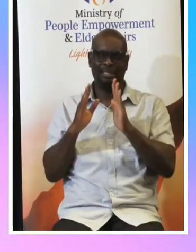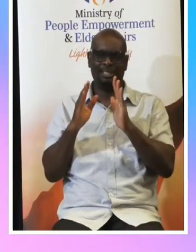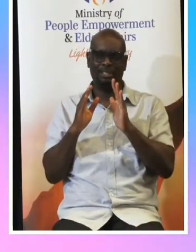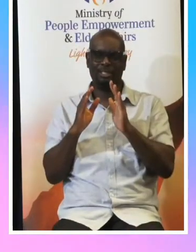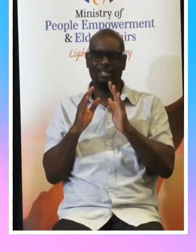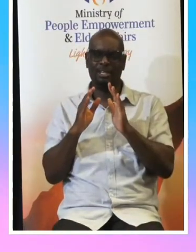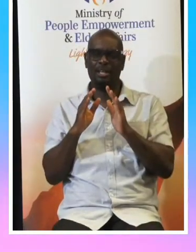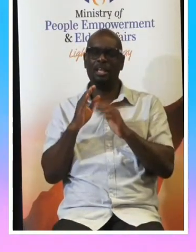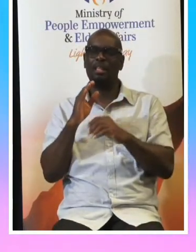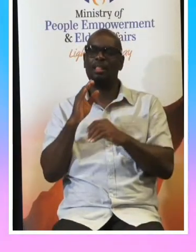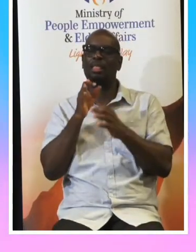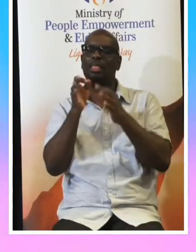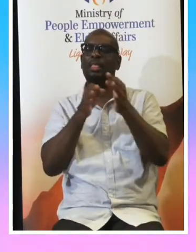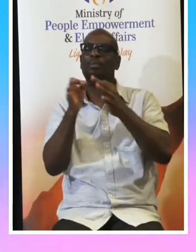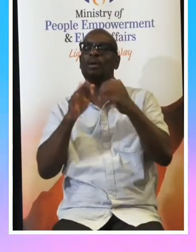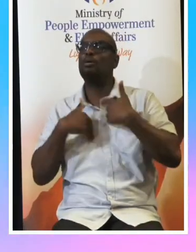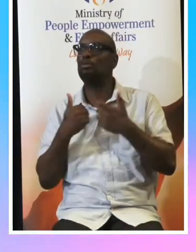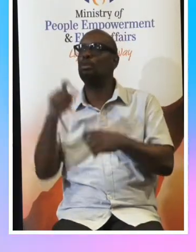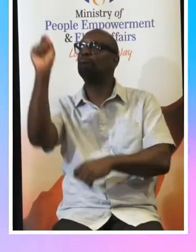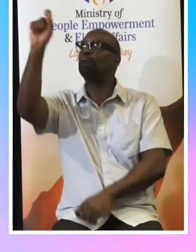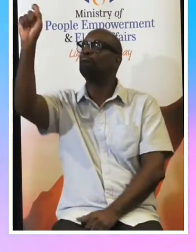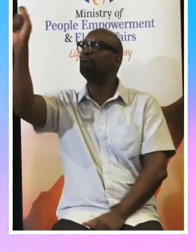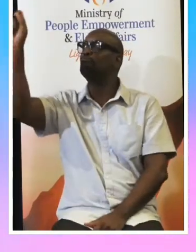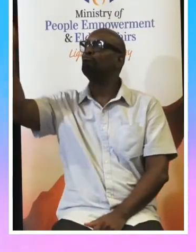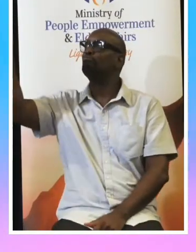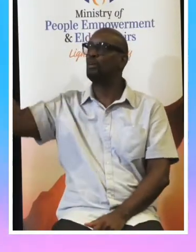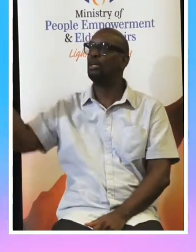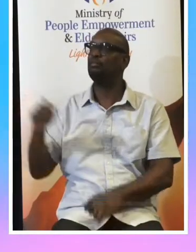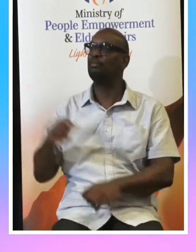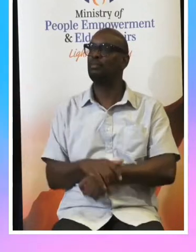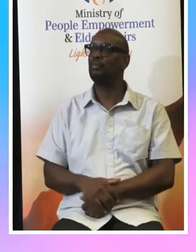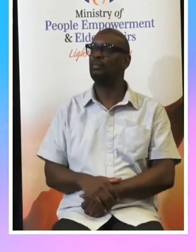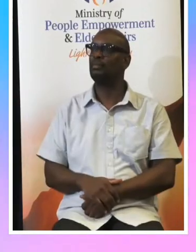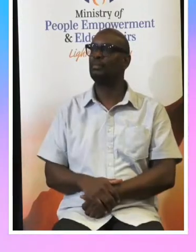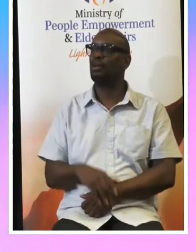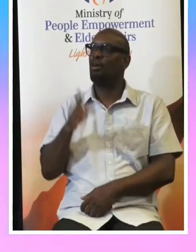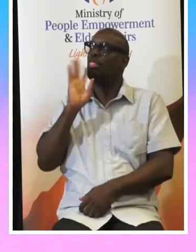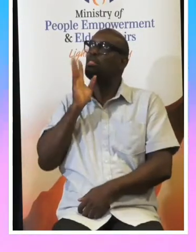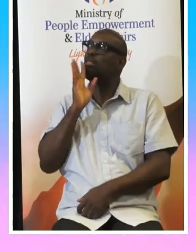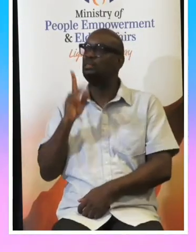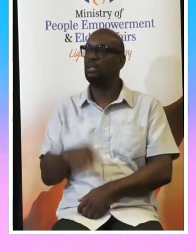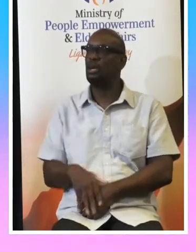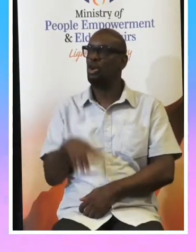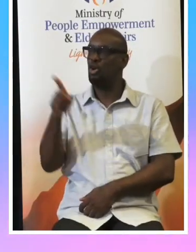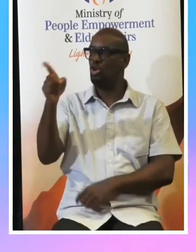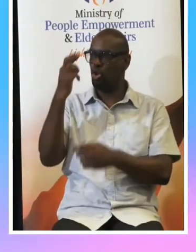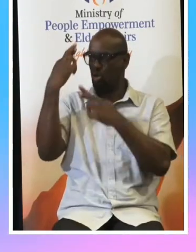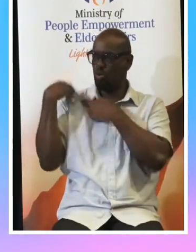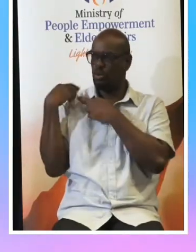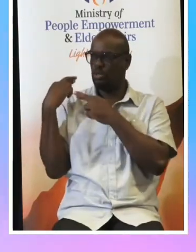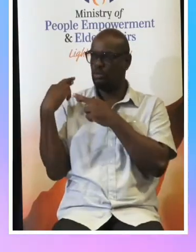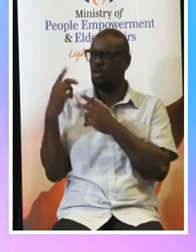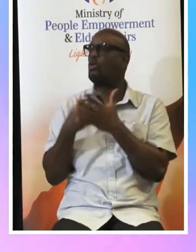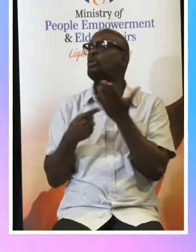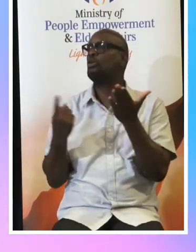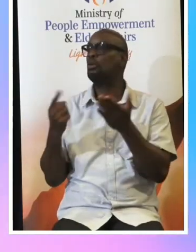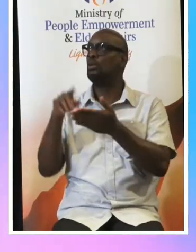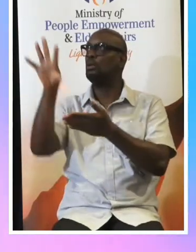board or dictating, and your job was to copy and complete as quickly and as fulsomely as